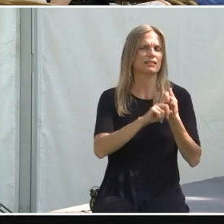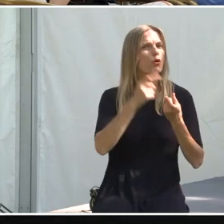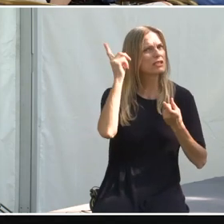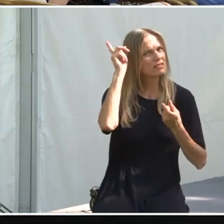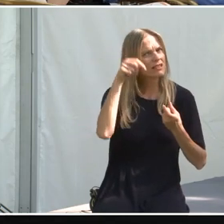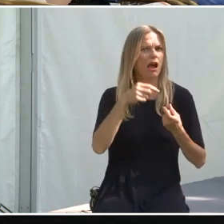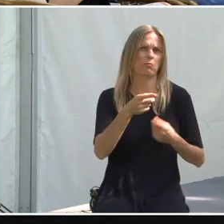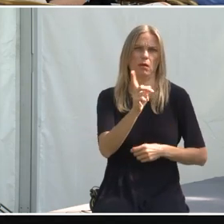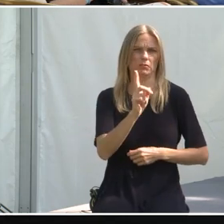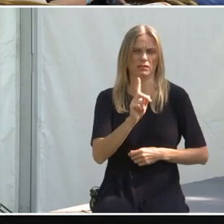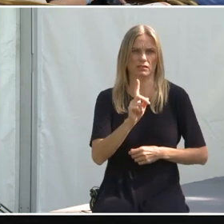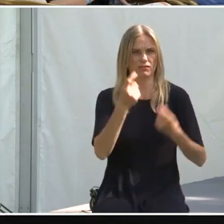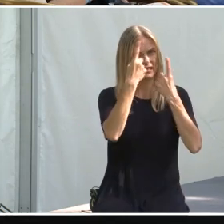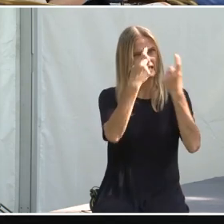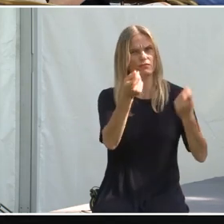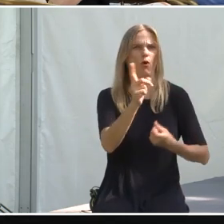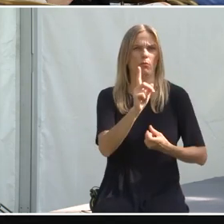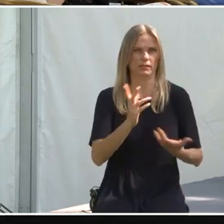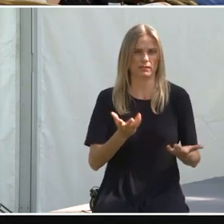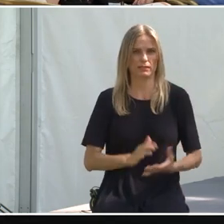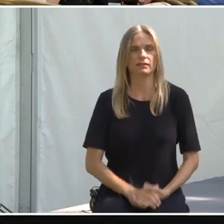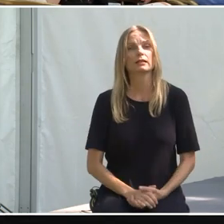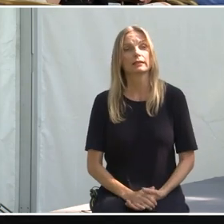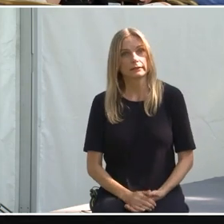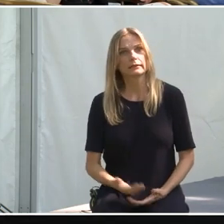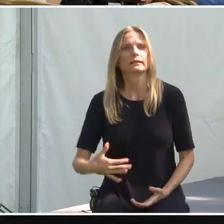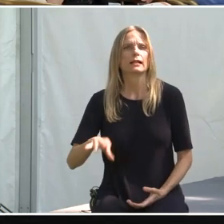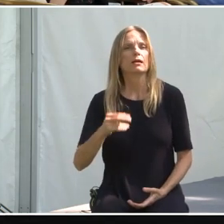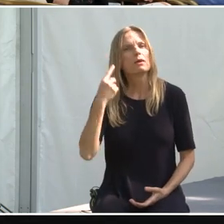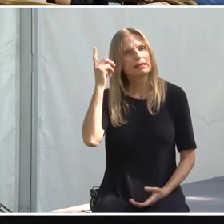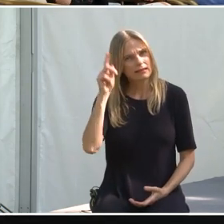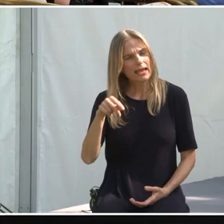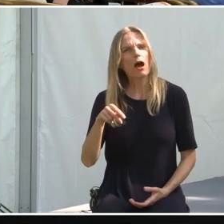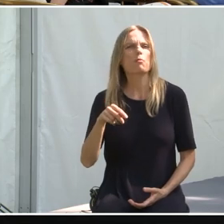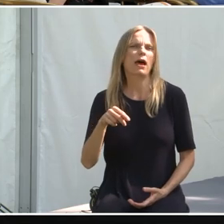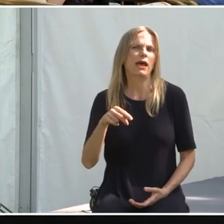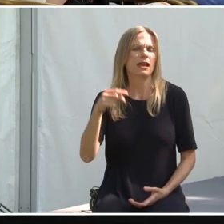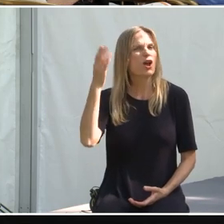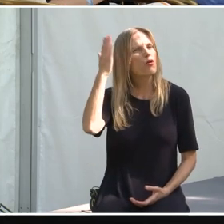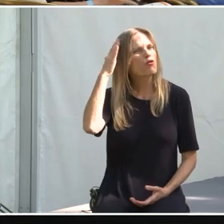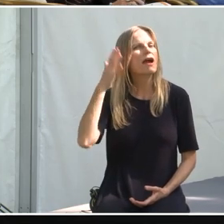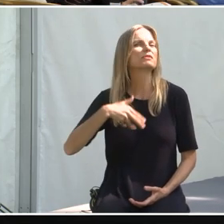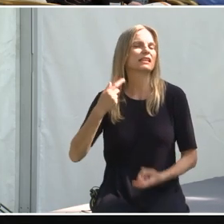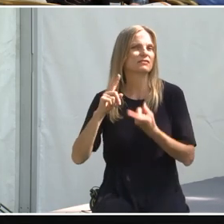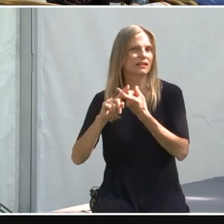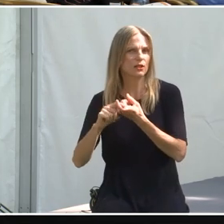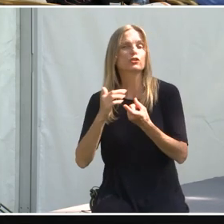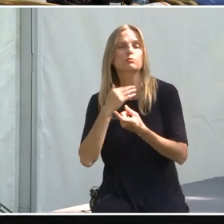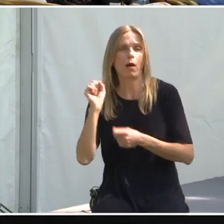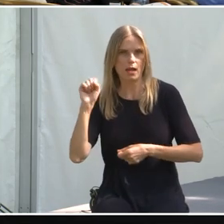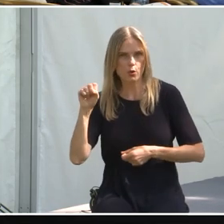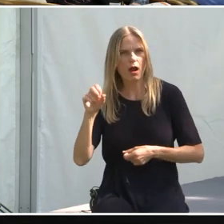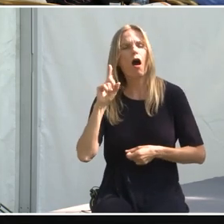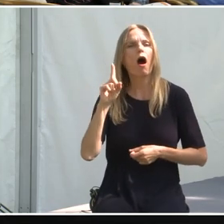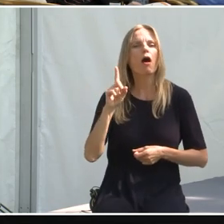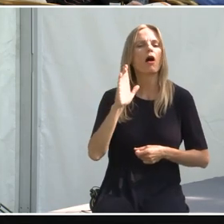Estonia? We know quite a bit about their well-being, mental health. We don't know that much directly